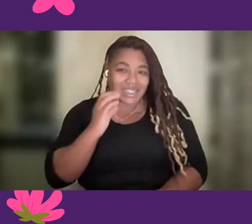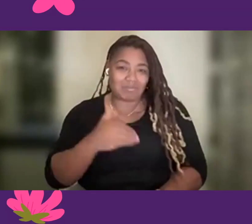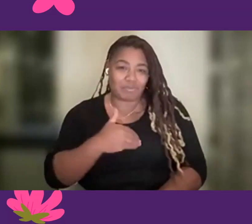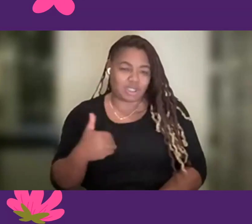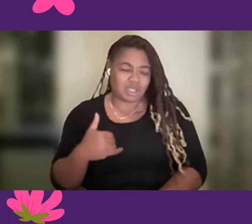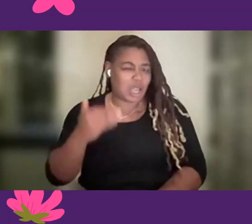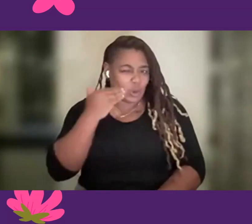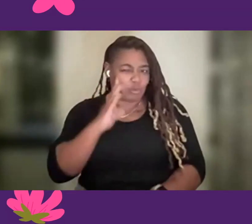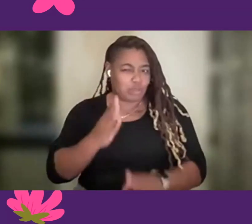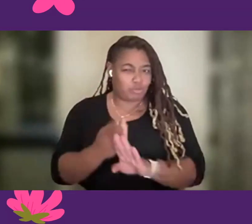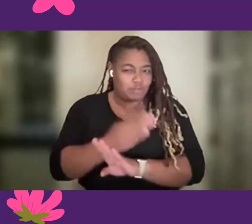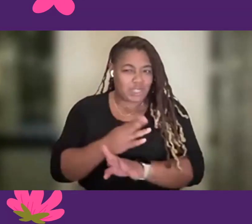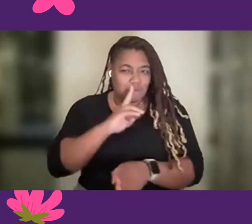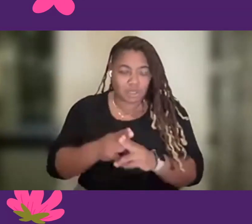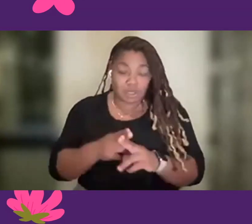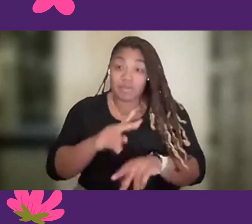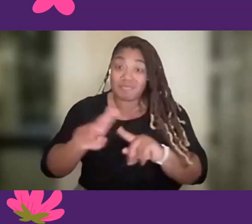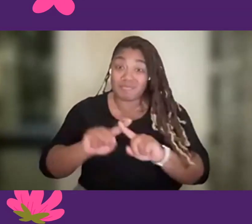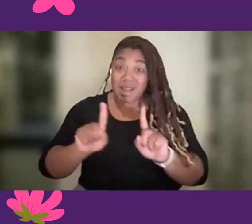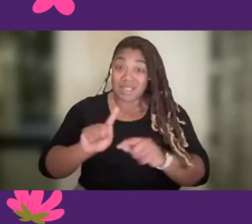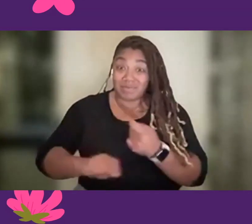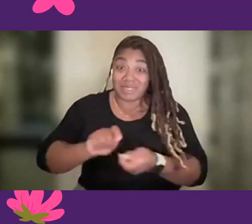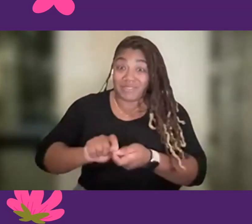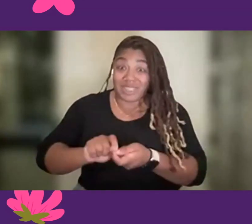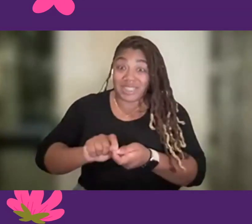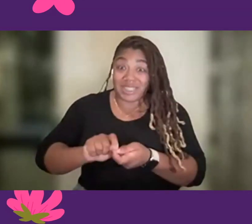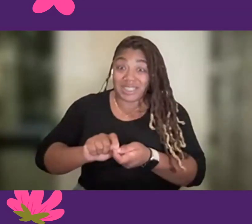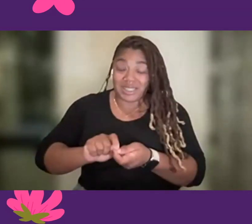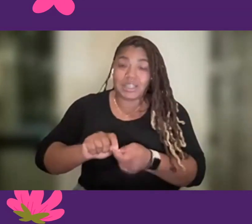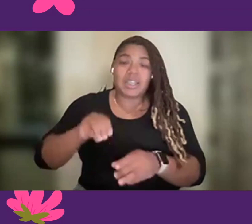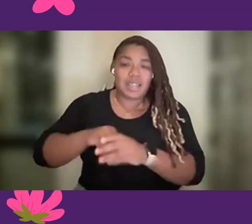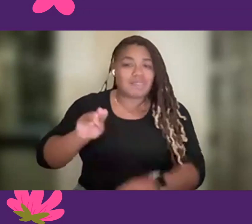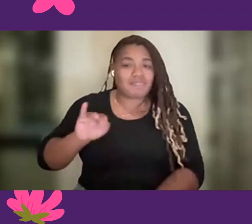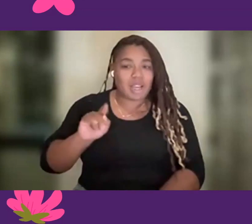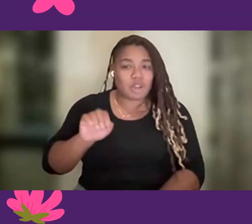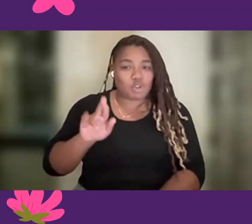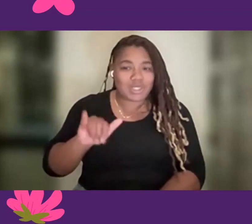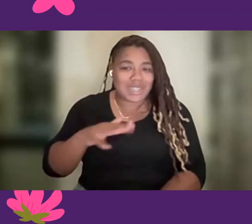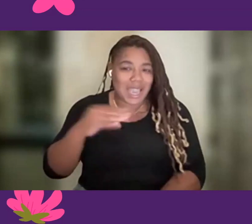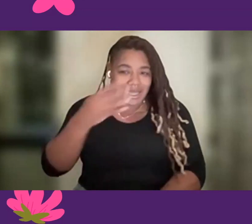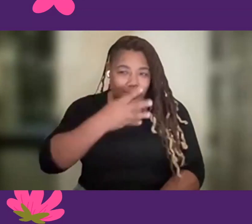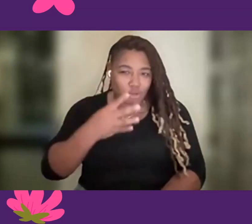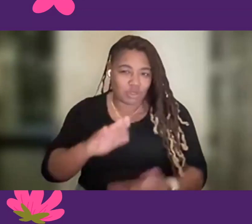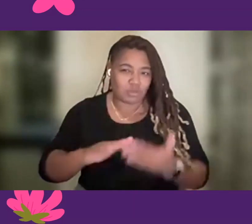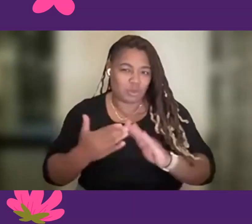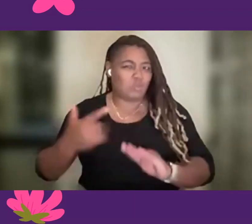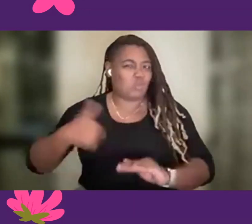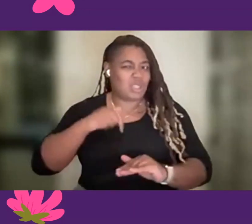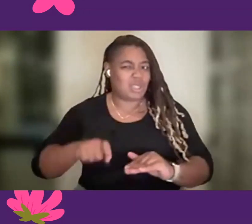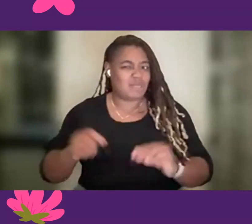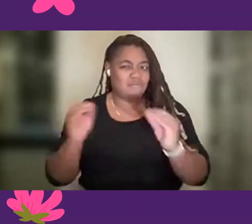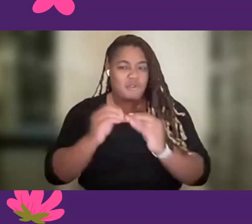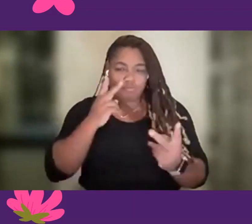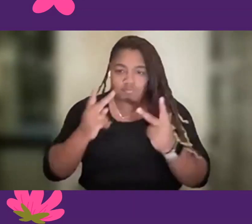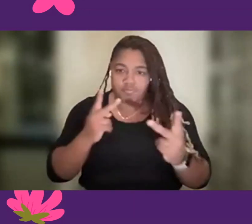previously mentioned, but particularly in the minority and immigrant communities, I think we need more visibility. As a